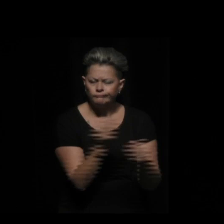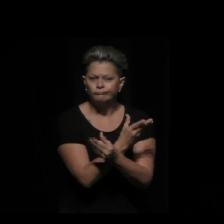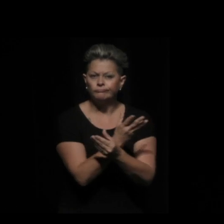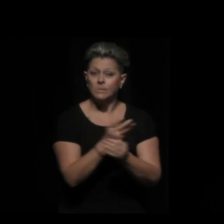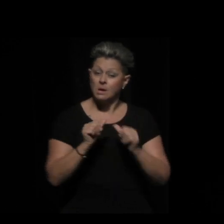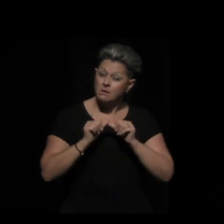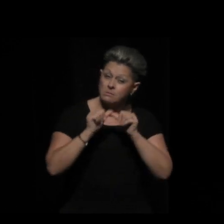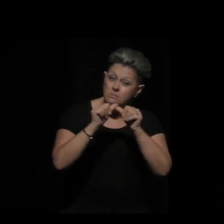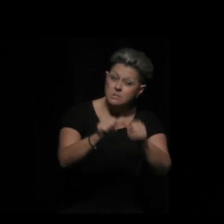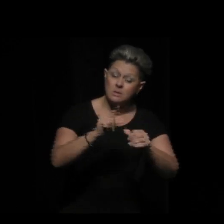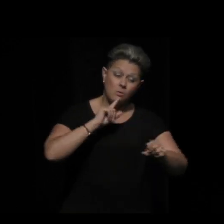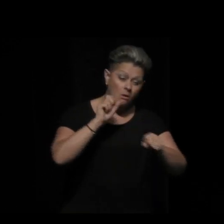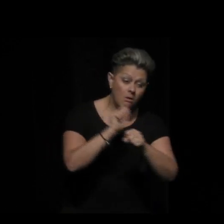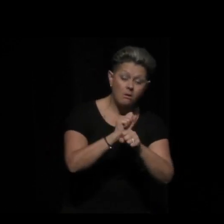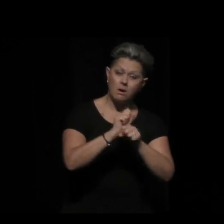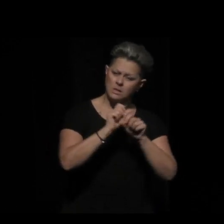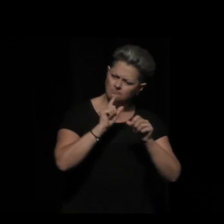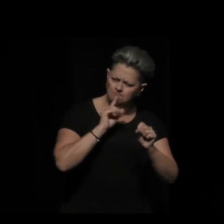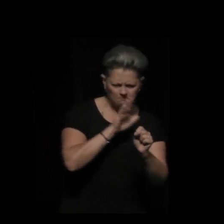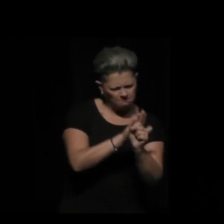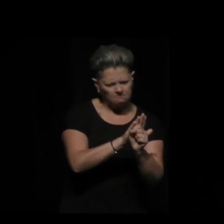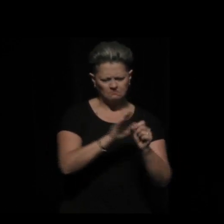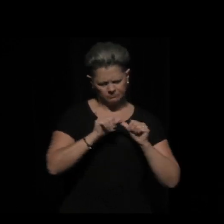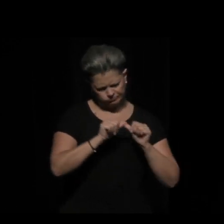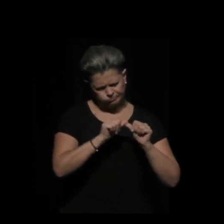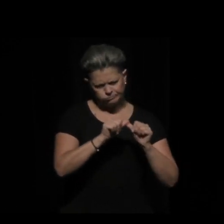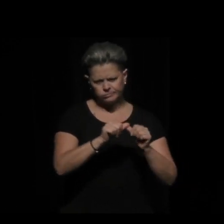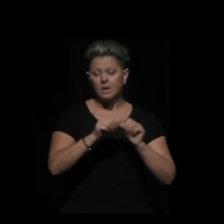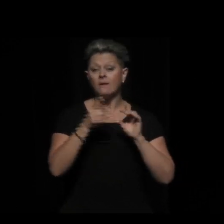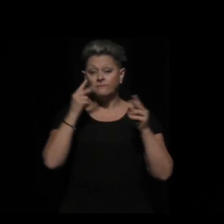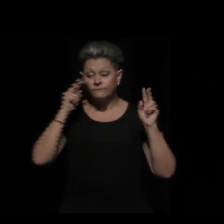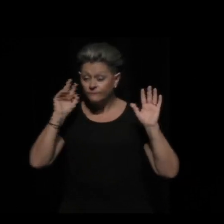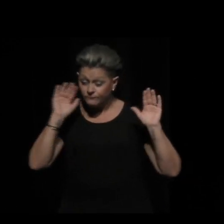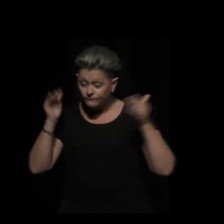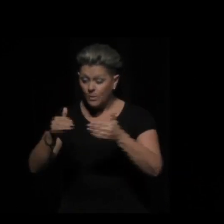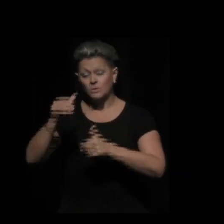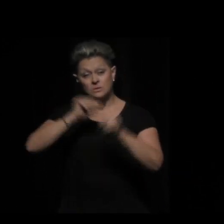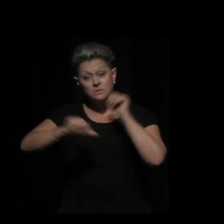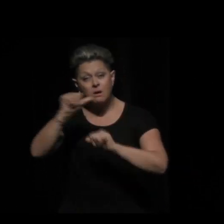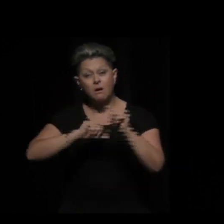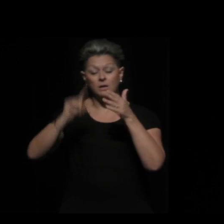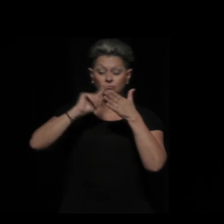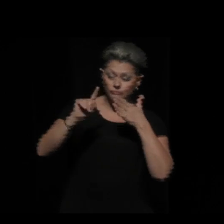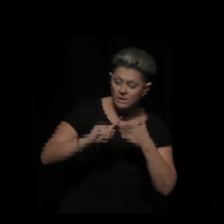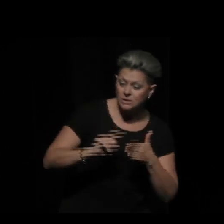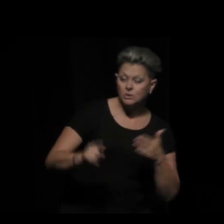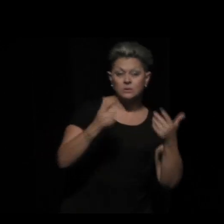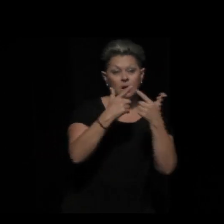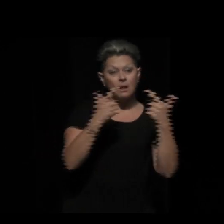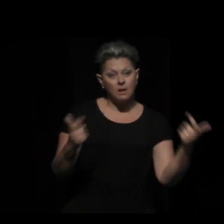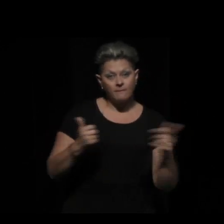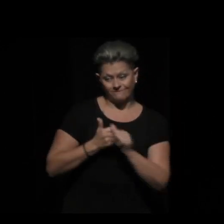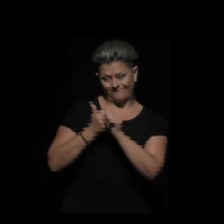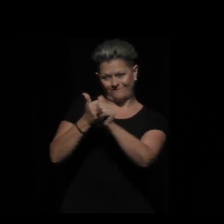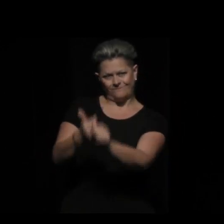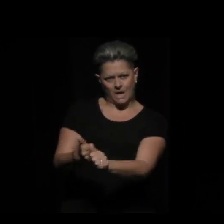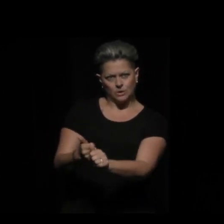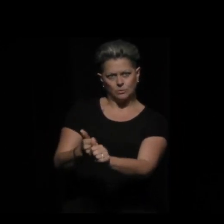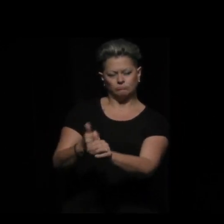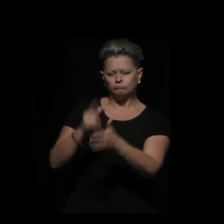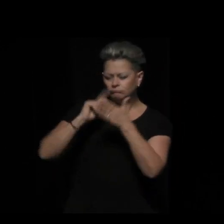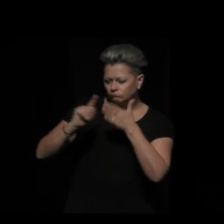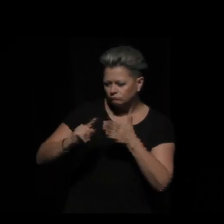to making decisions based on science, using expertise and research in pandemic